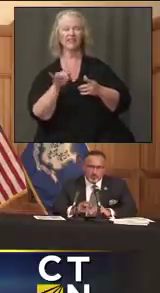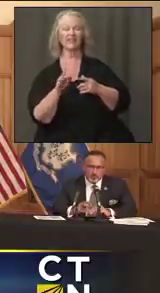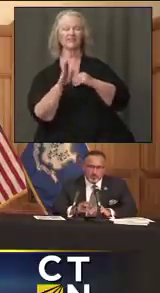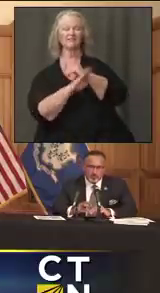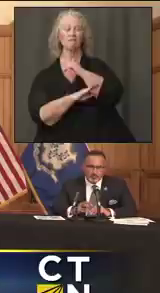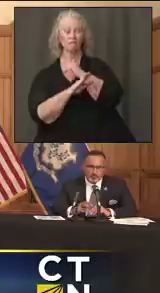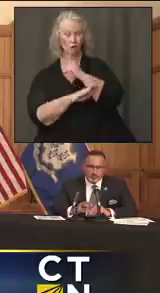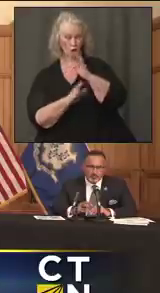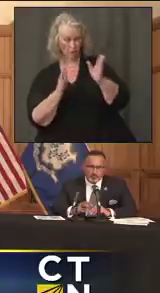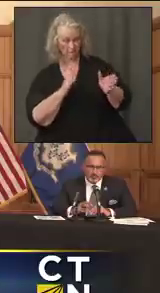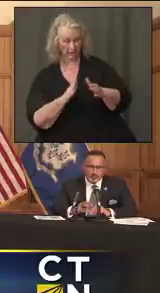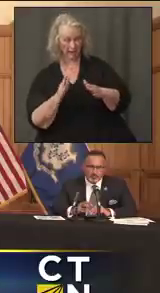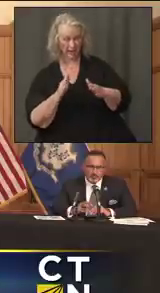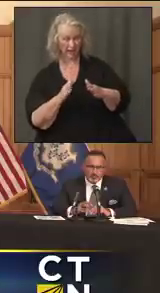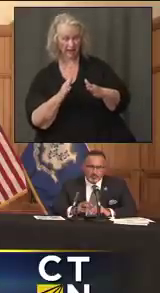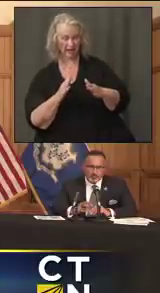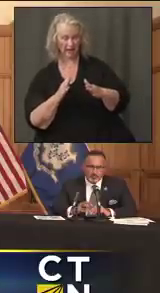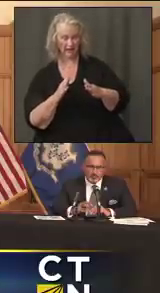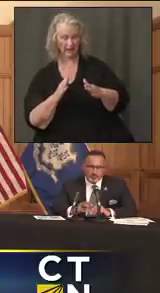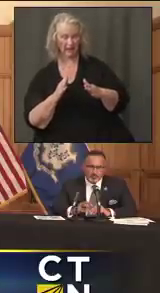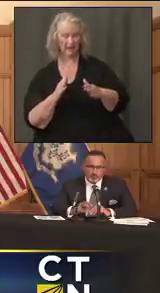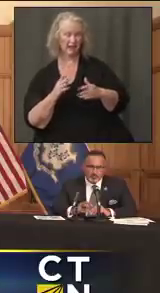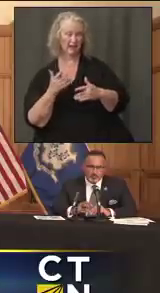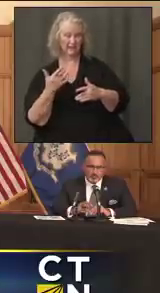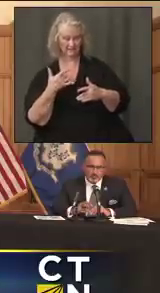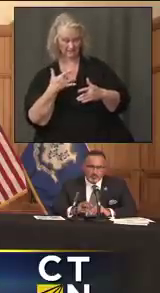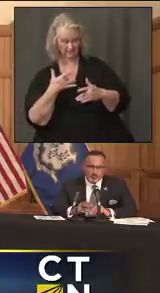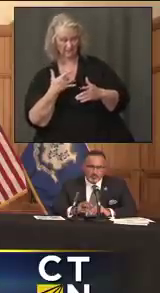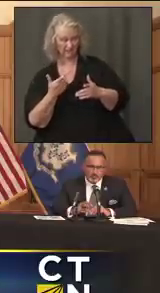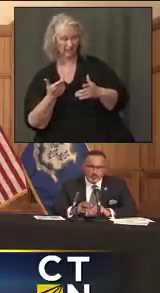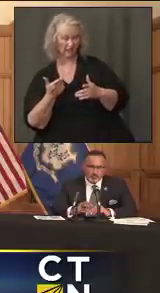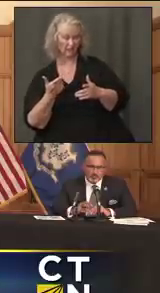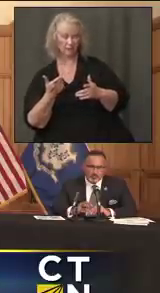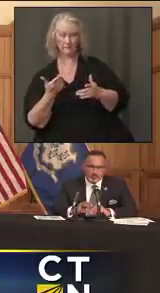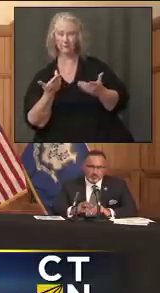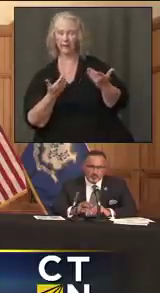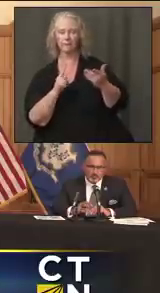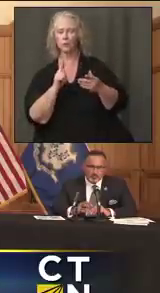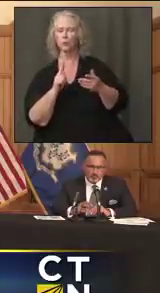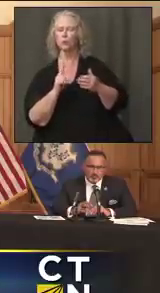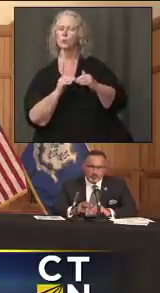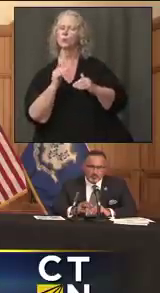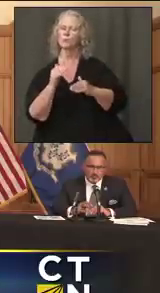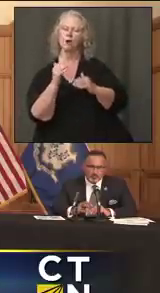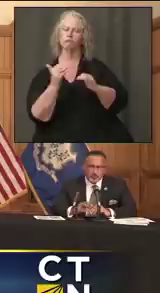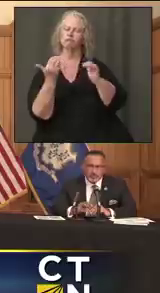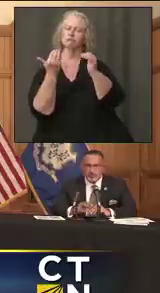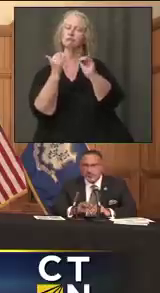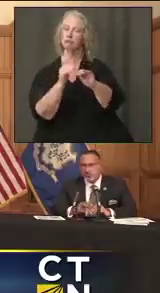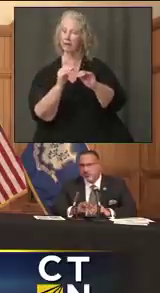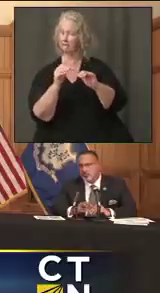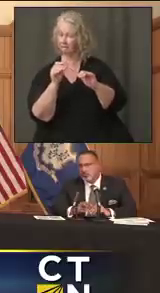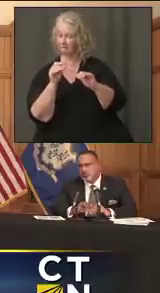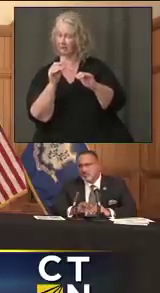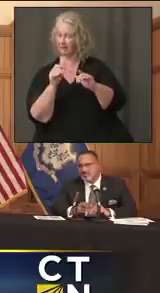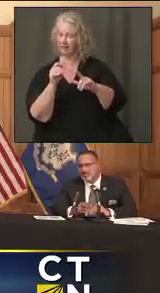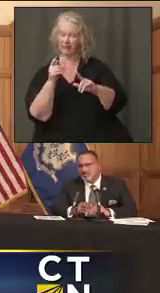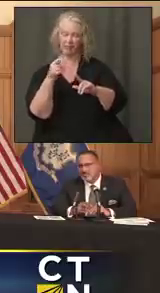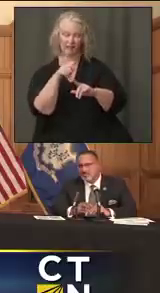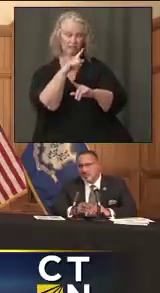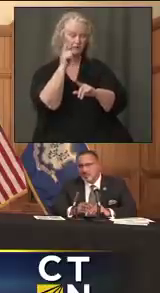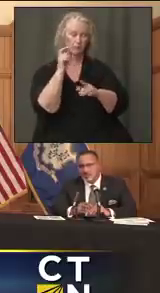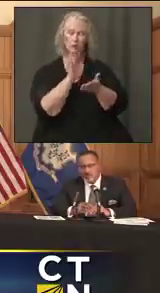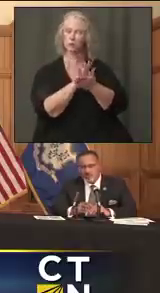work? And do you think that the fall plans were shaped by the reaction to the summer school